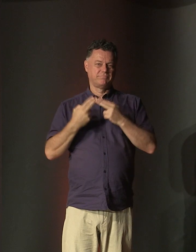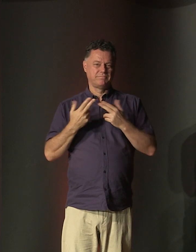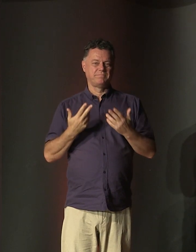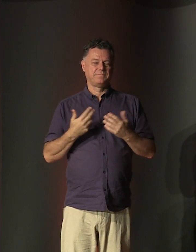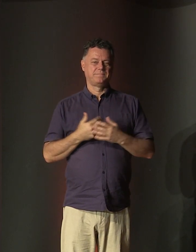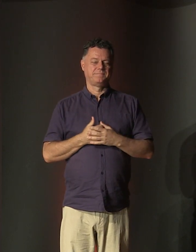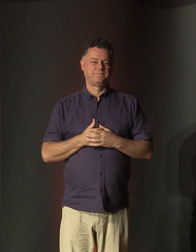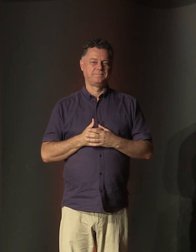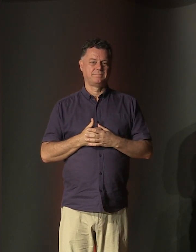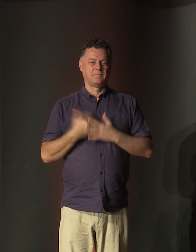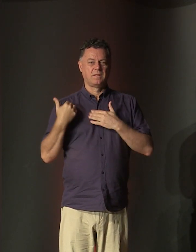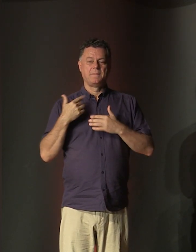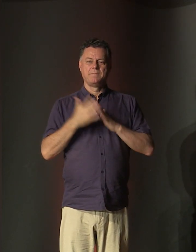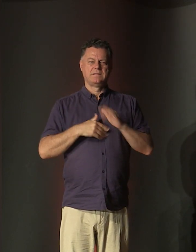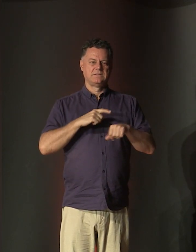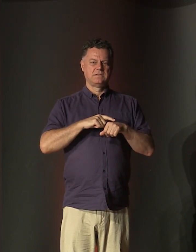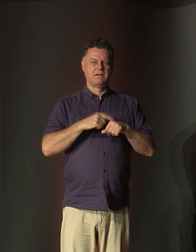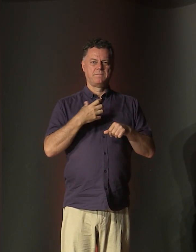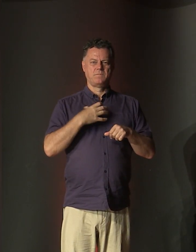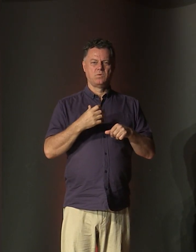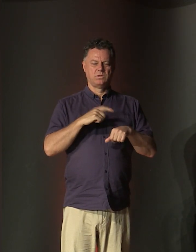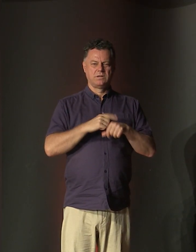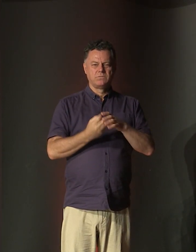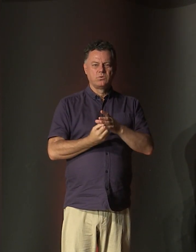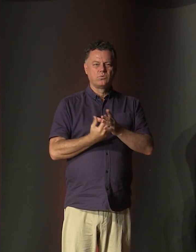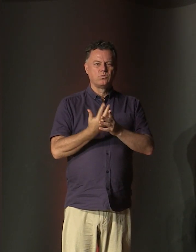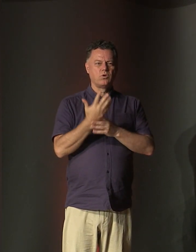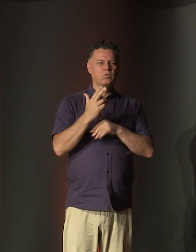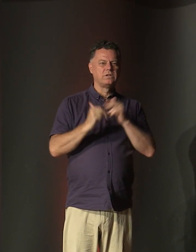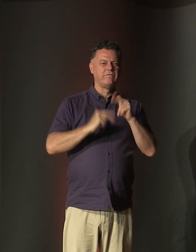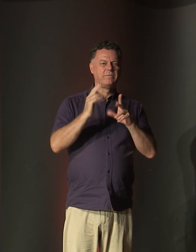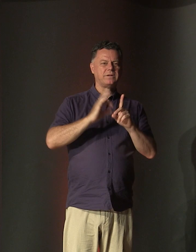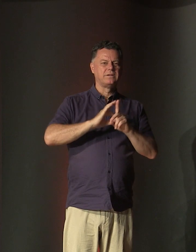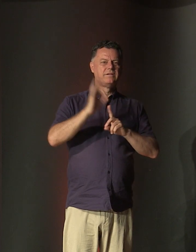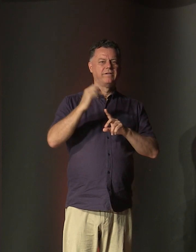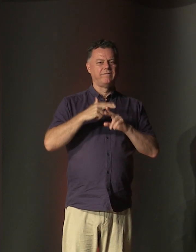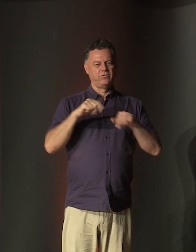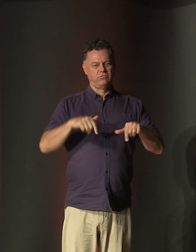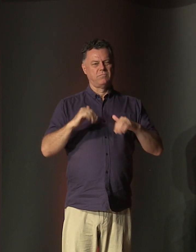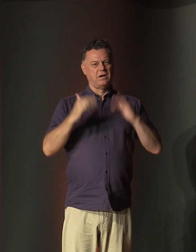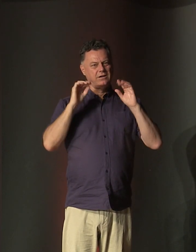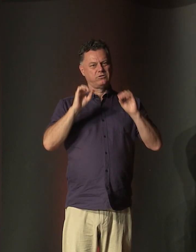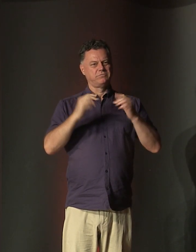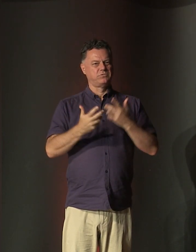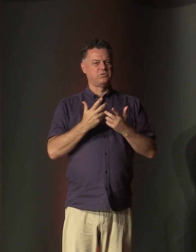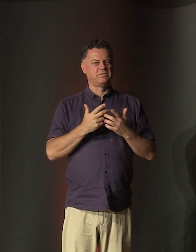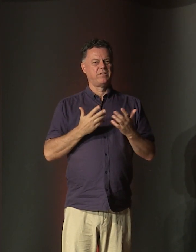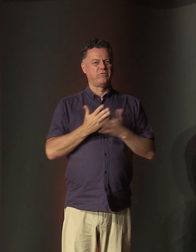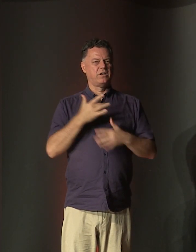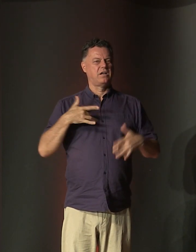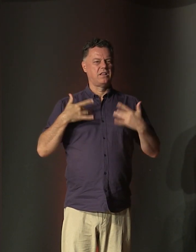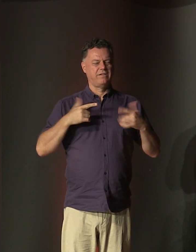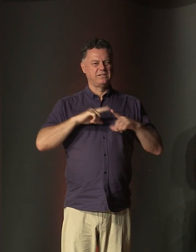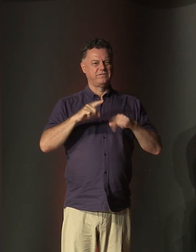Therefore, the growth and development opportunities that education offers can be